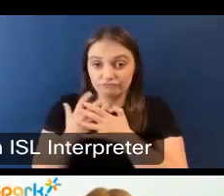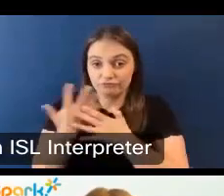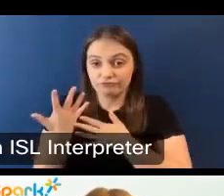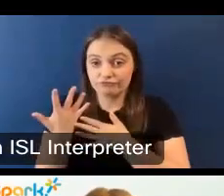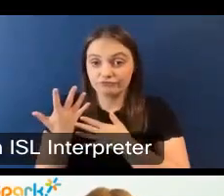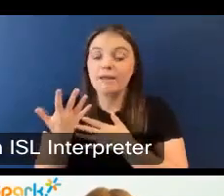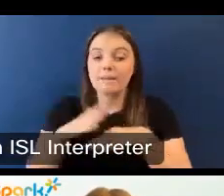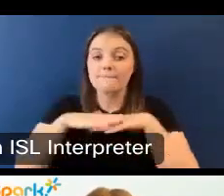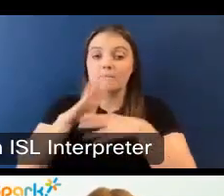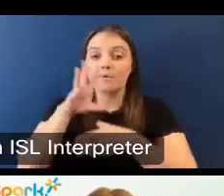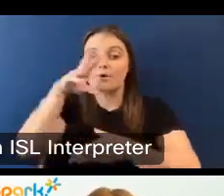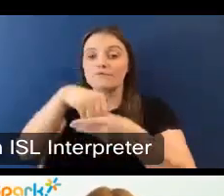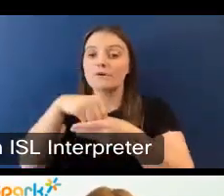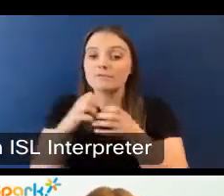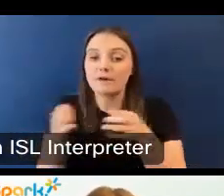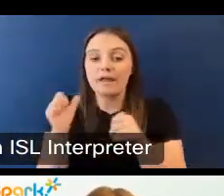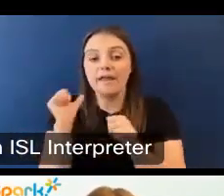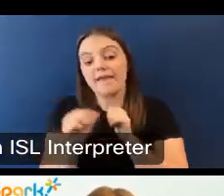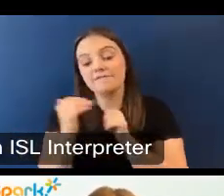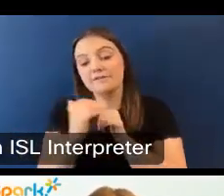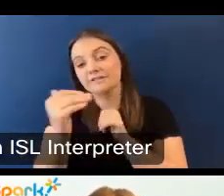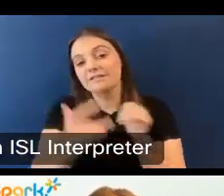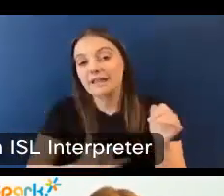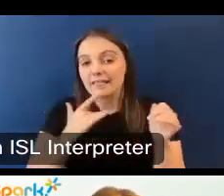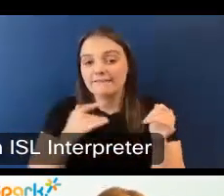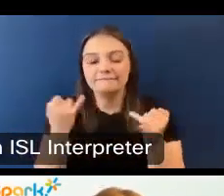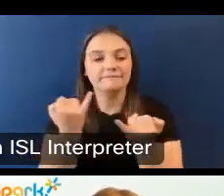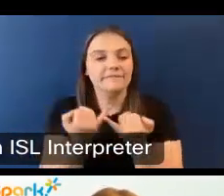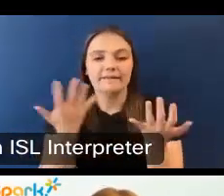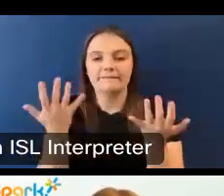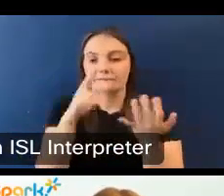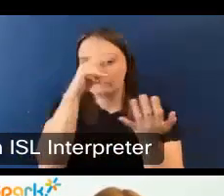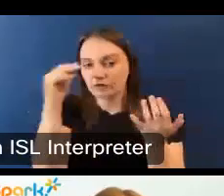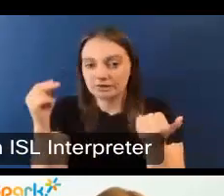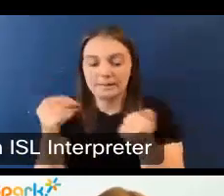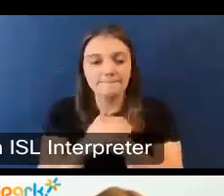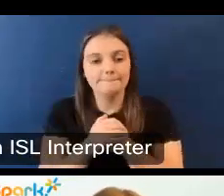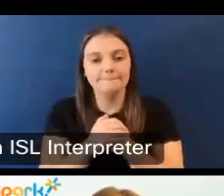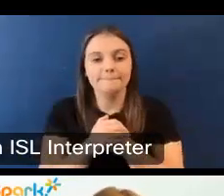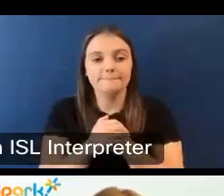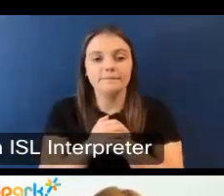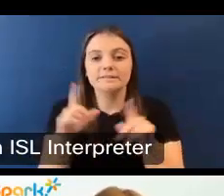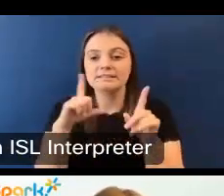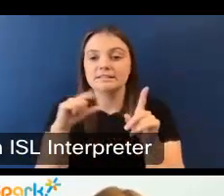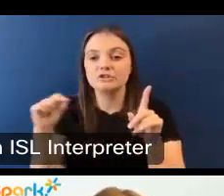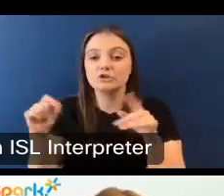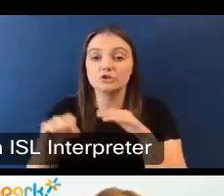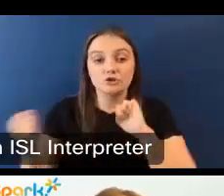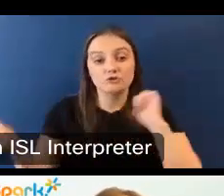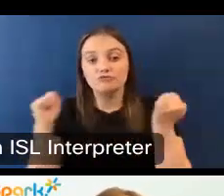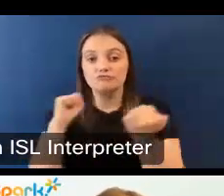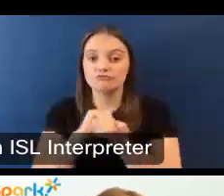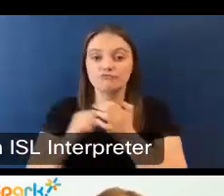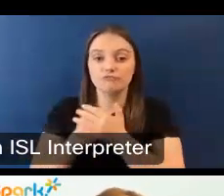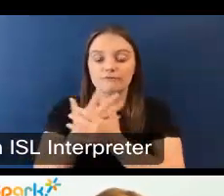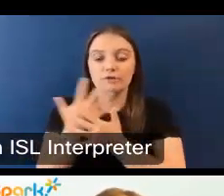embedded into like our everyday practice, such as like how we call the digital revolution more or less started. And